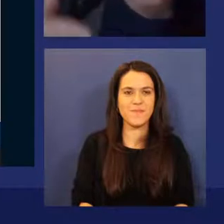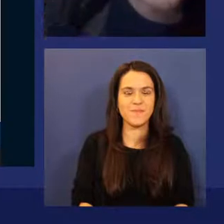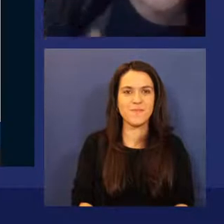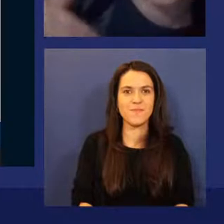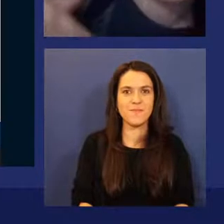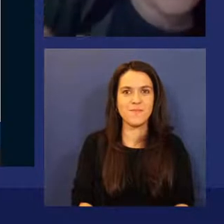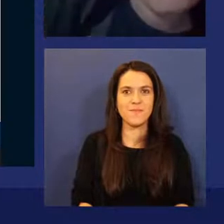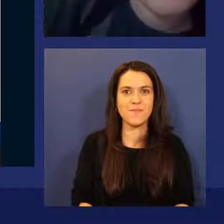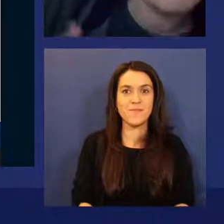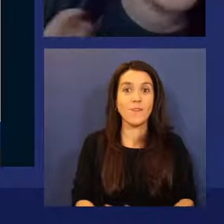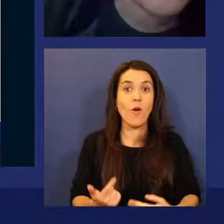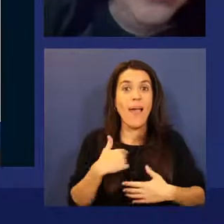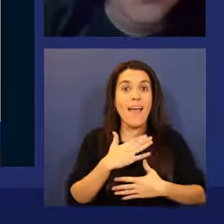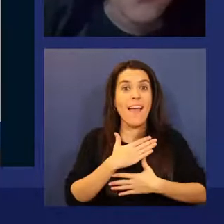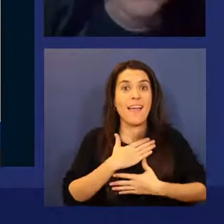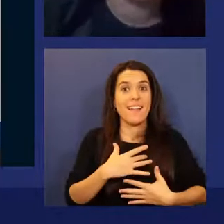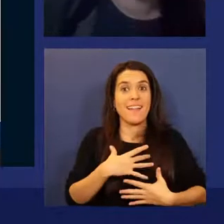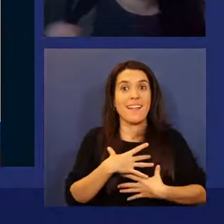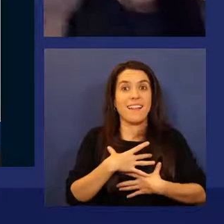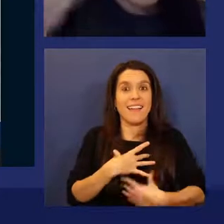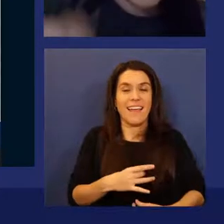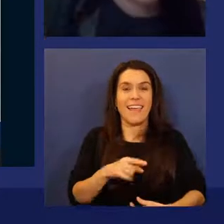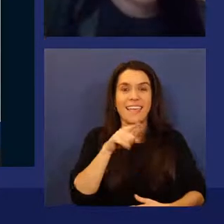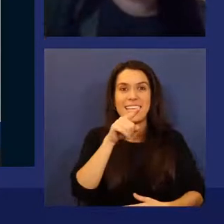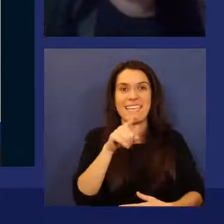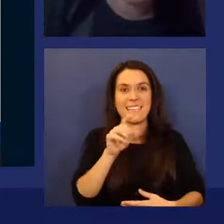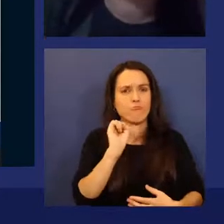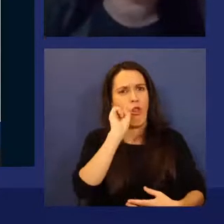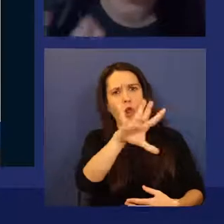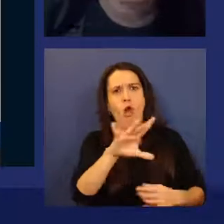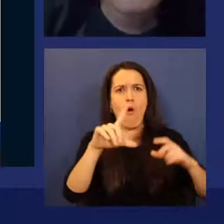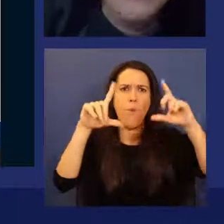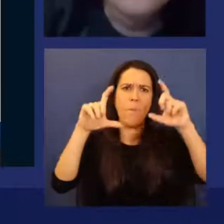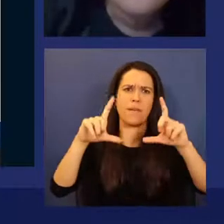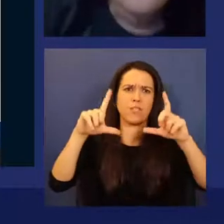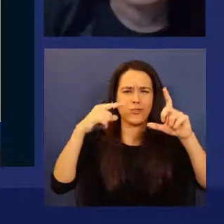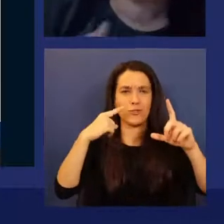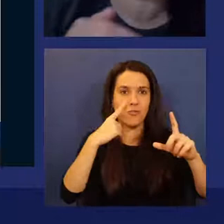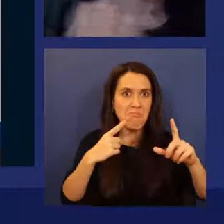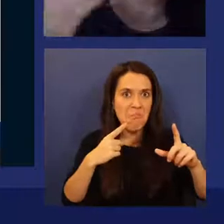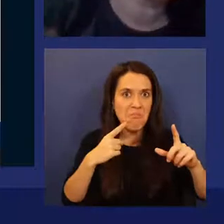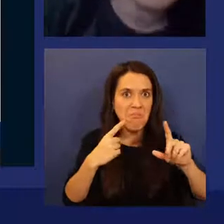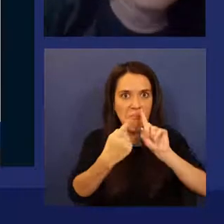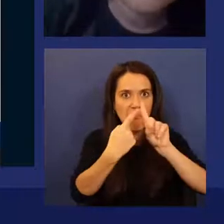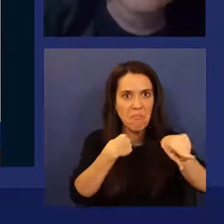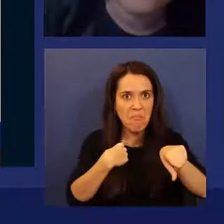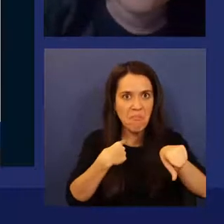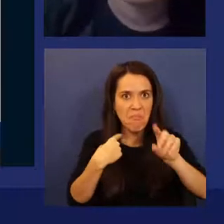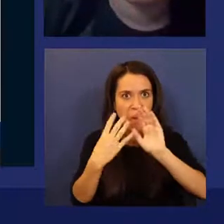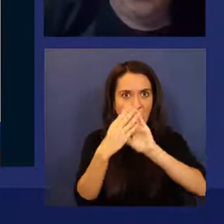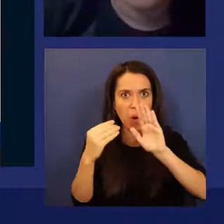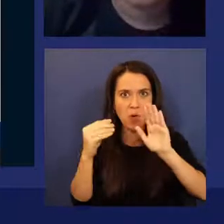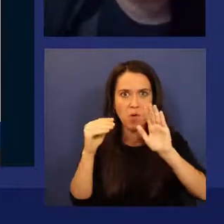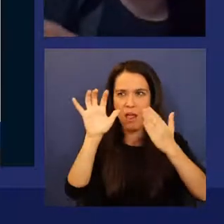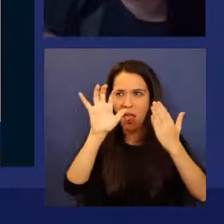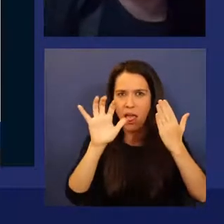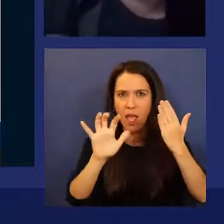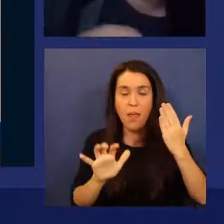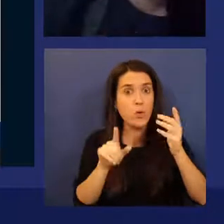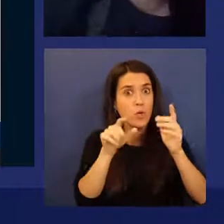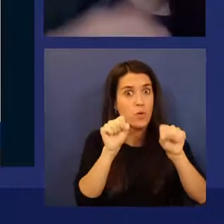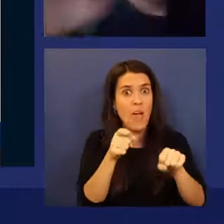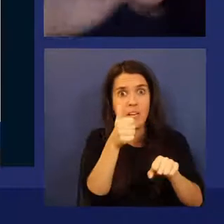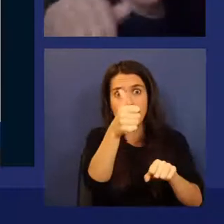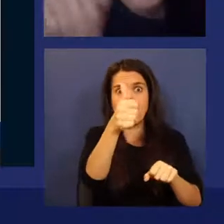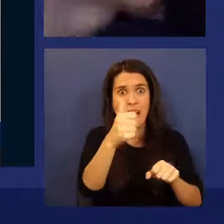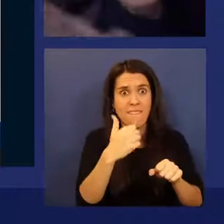able to just go in here, throw up an image and see what this ResNet trained model would give me. But you could do the same thing with your own model. This is